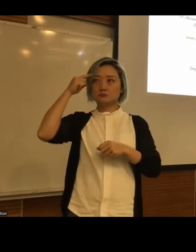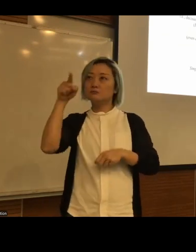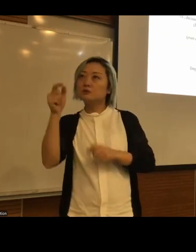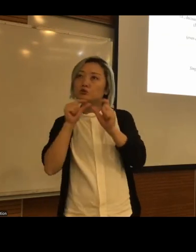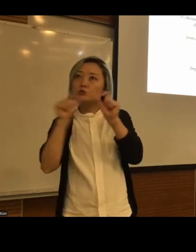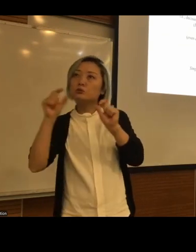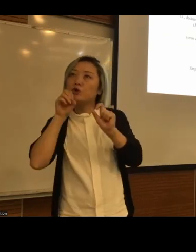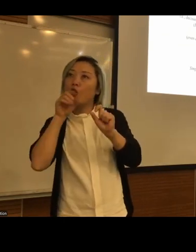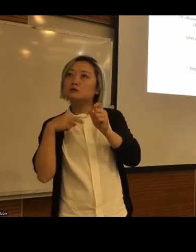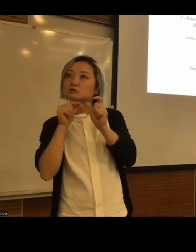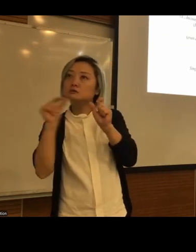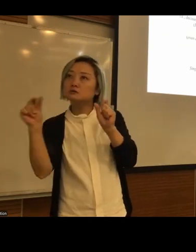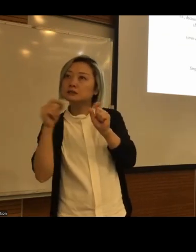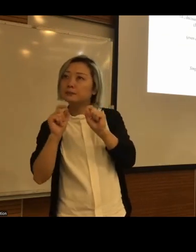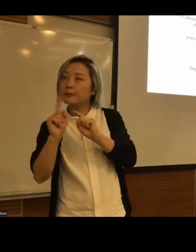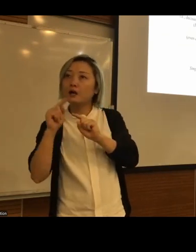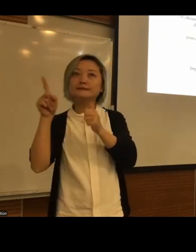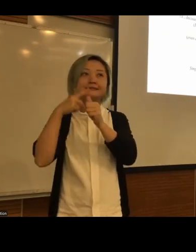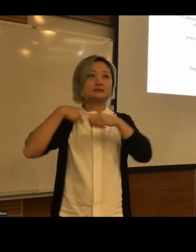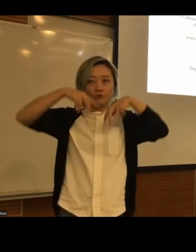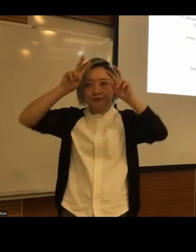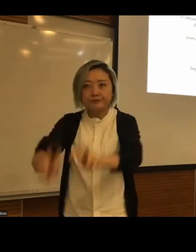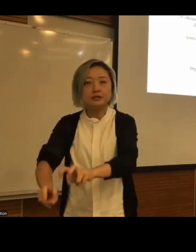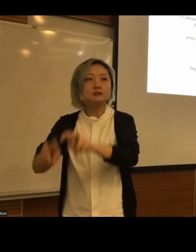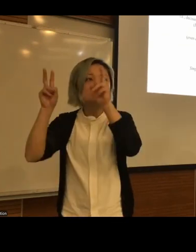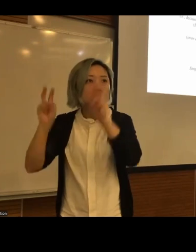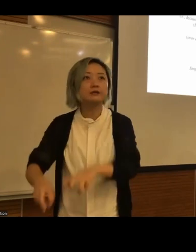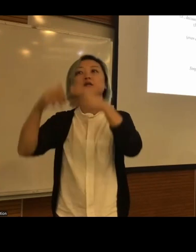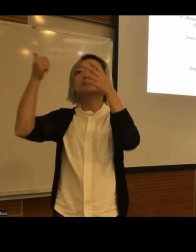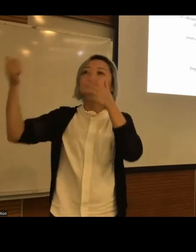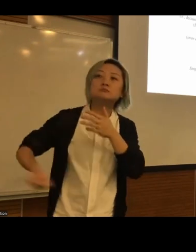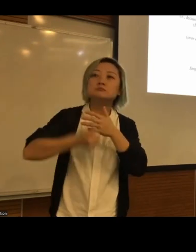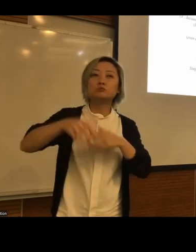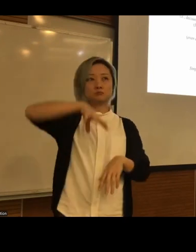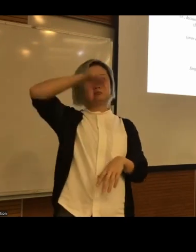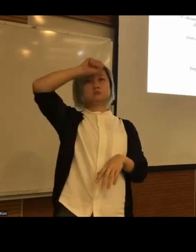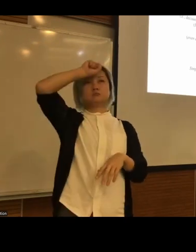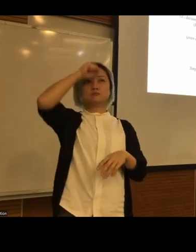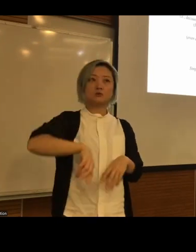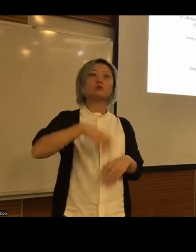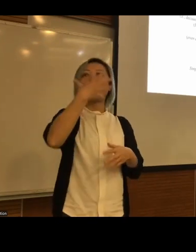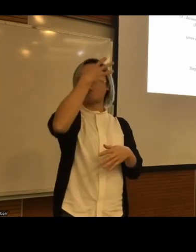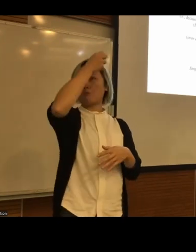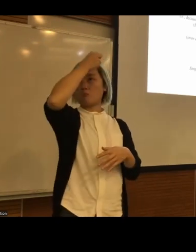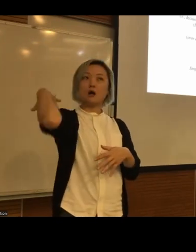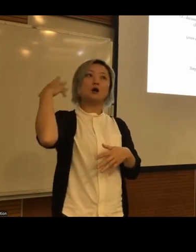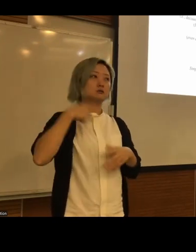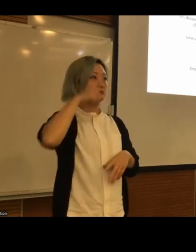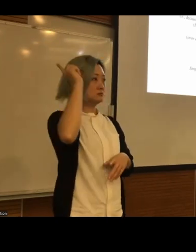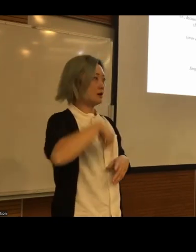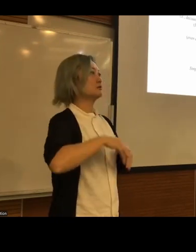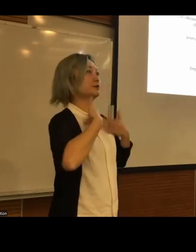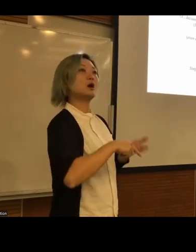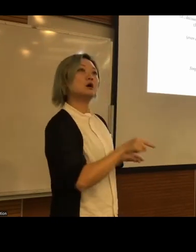analyze what you heard, then you will not remember them. There are lots of students who write down words, but